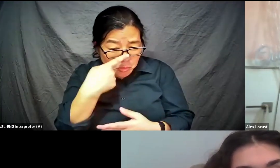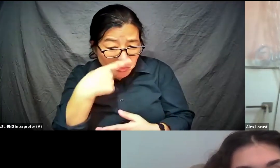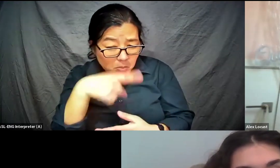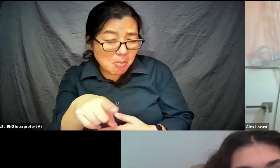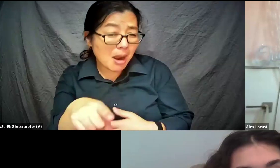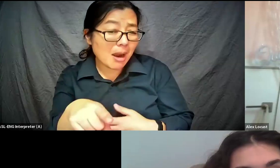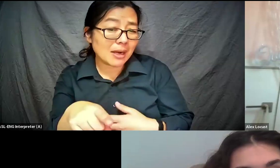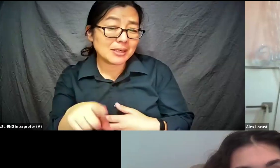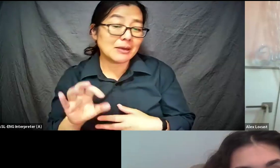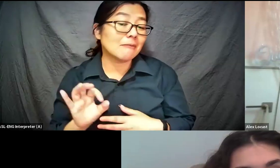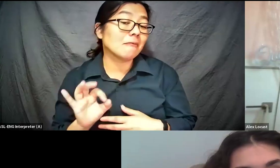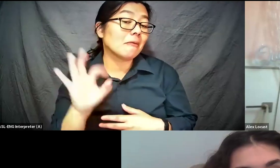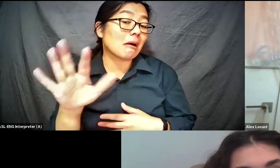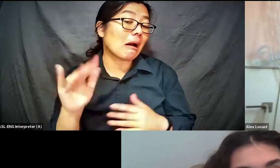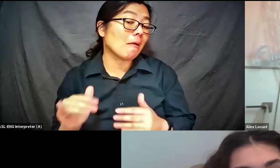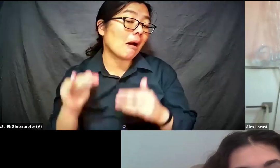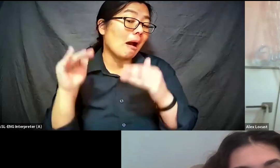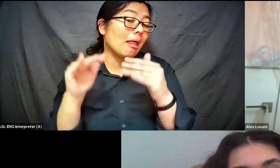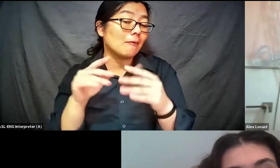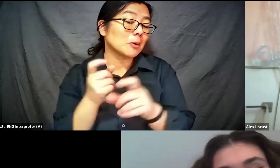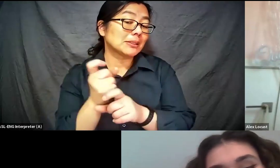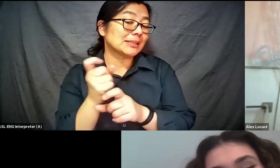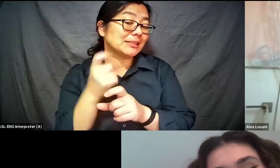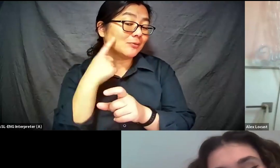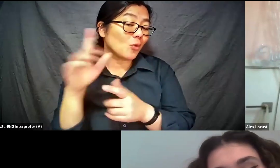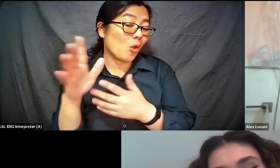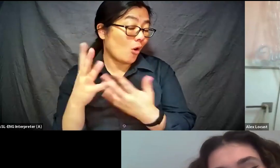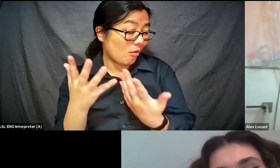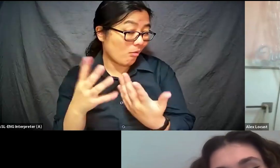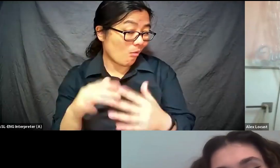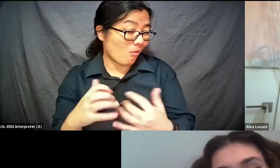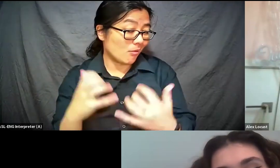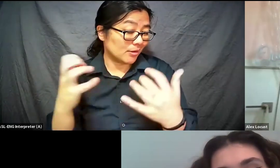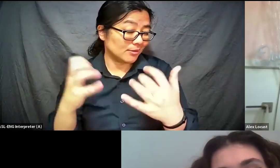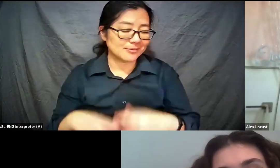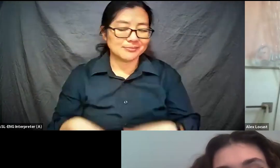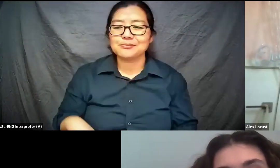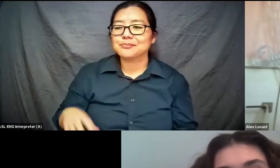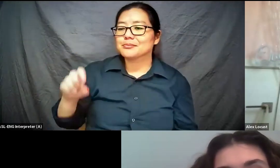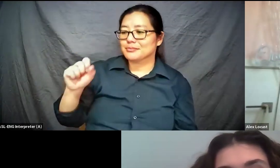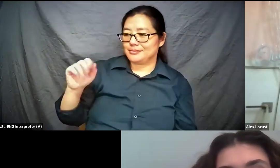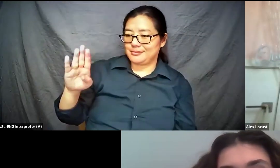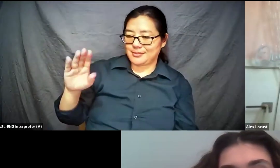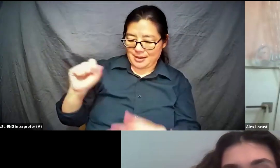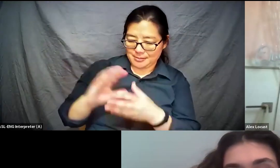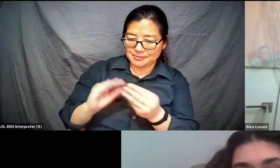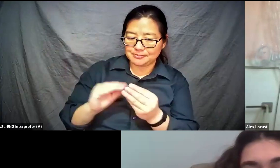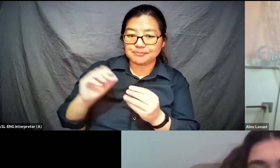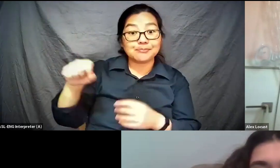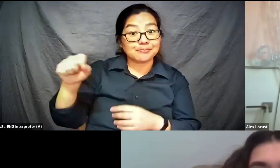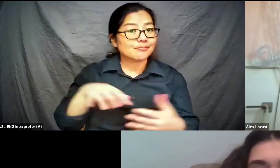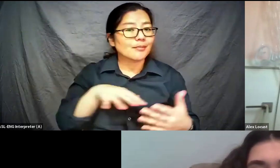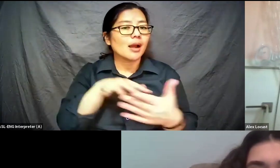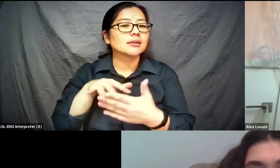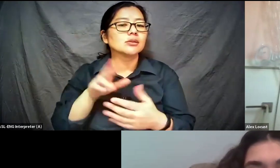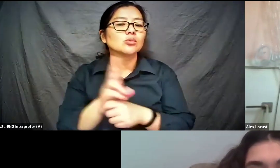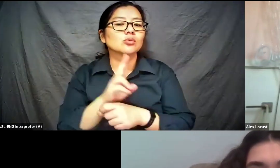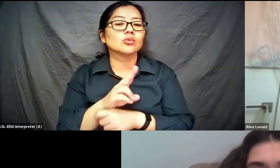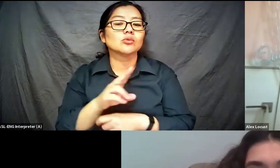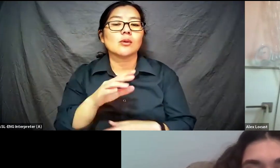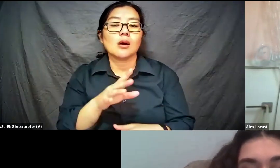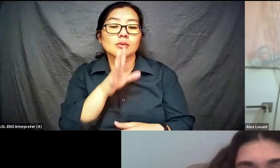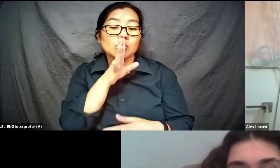moving disability justice forward, particularly in moving beyond disability rights and relying on policy that often